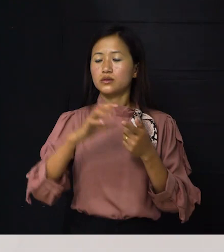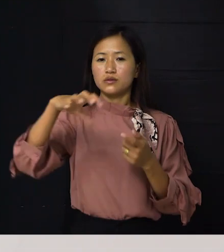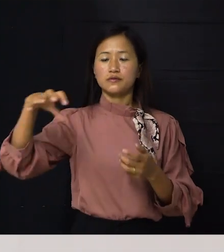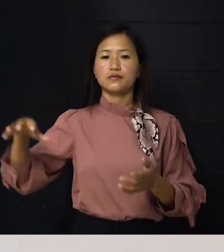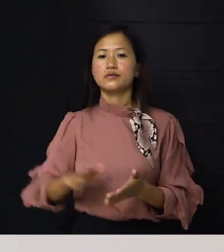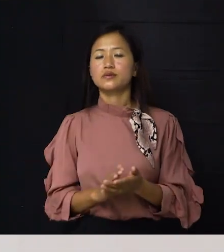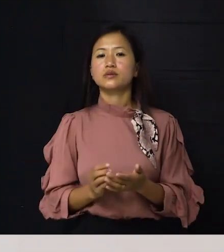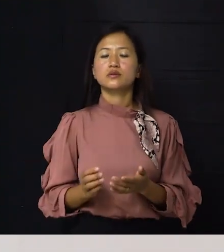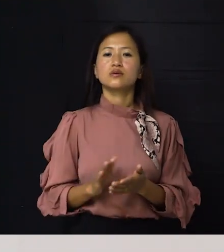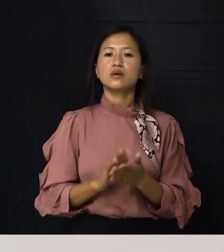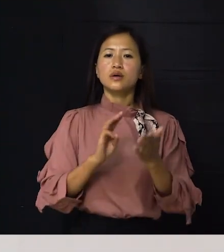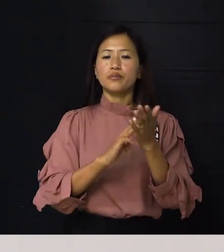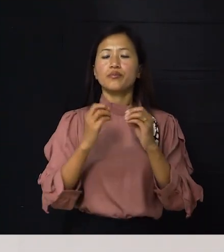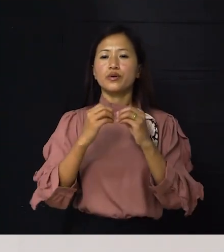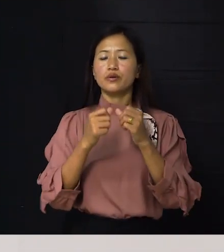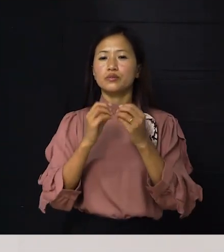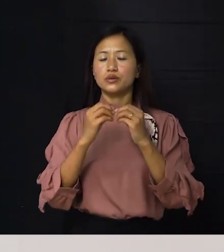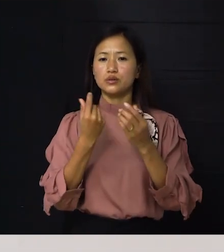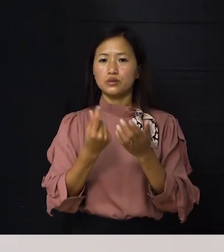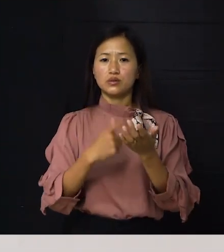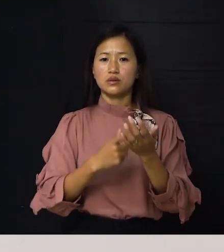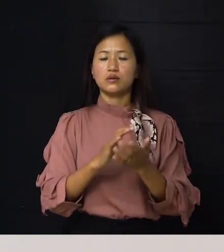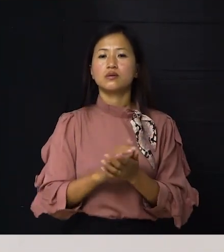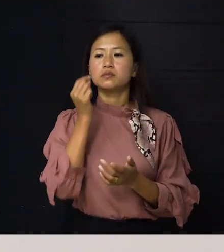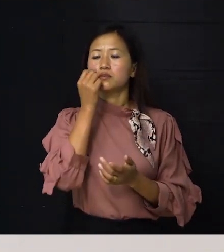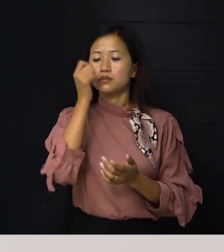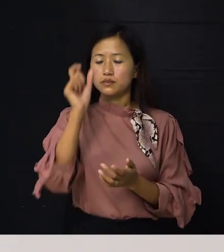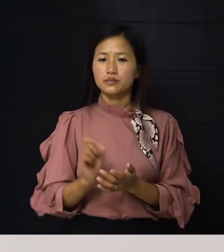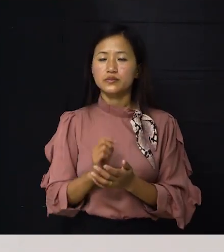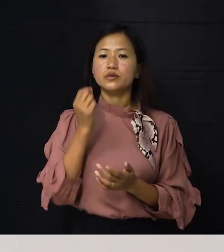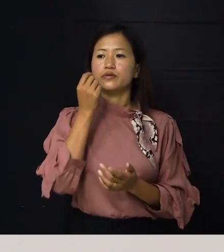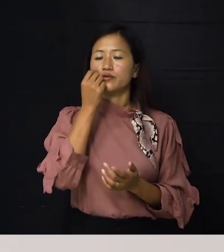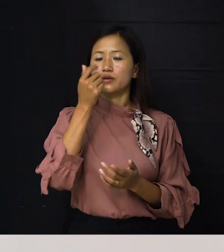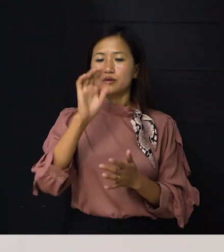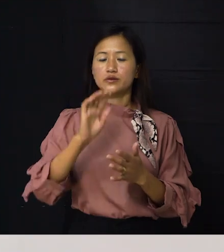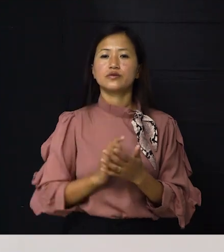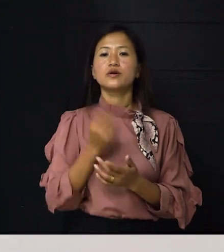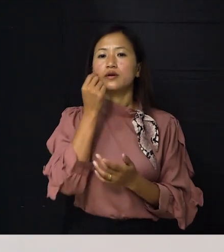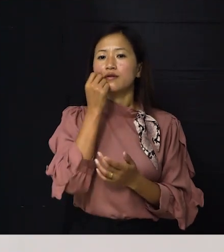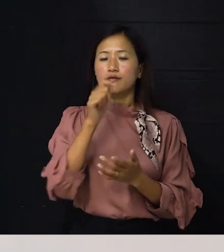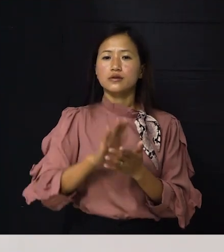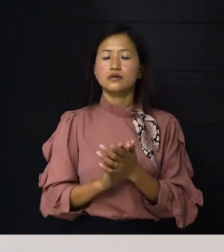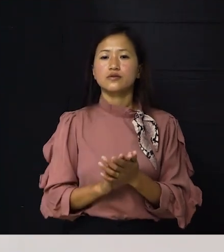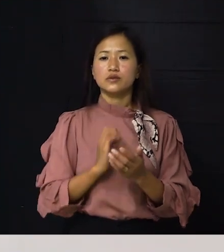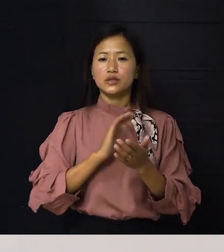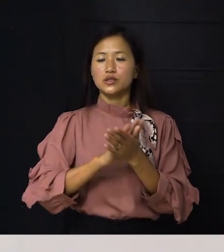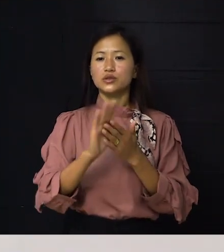was Babur, all right, and he was the father of Humayun. Actually, Babur came